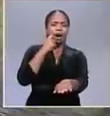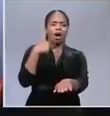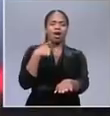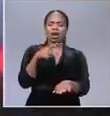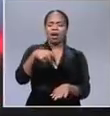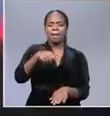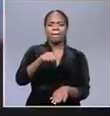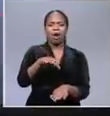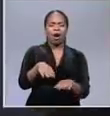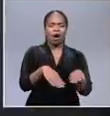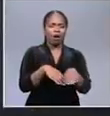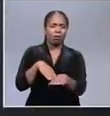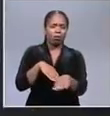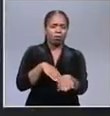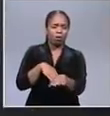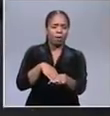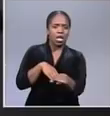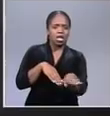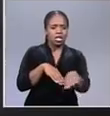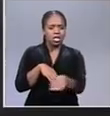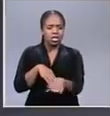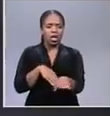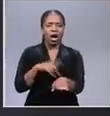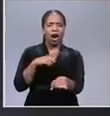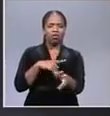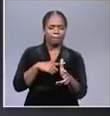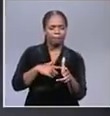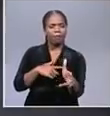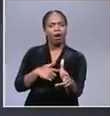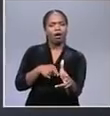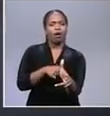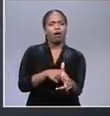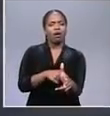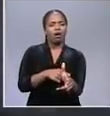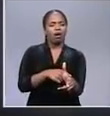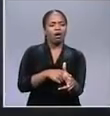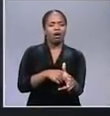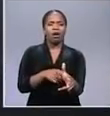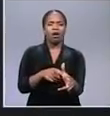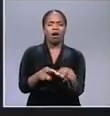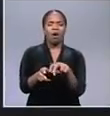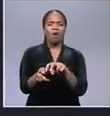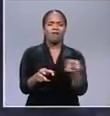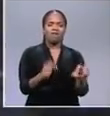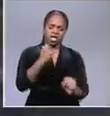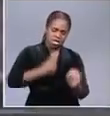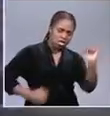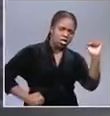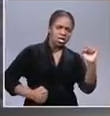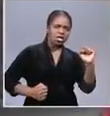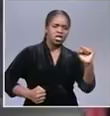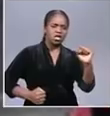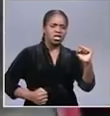park, narrowly missing pedestrians. But he eventually parked his car and then ran into